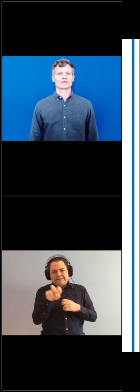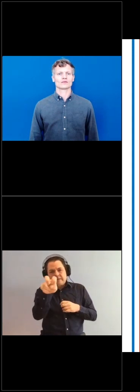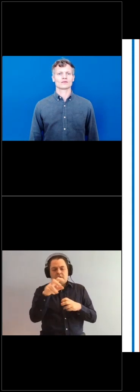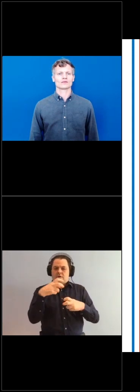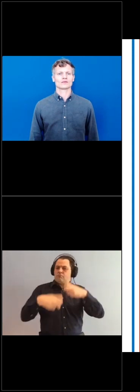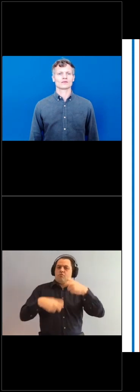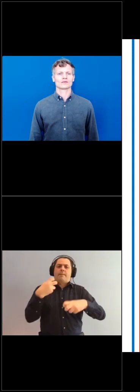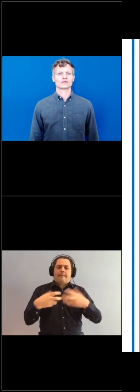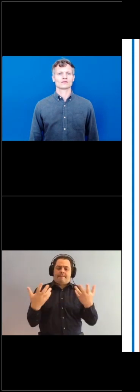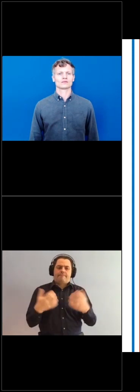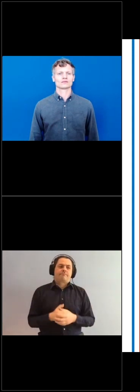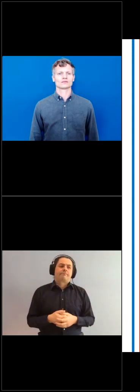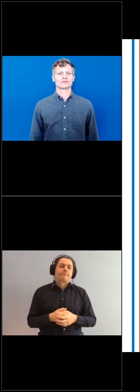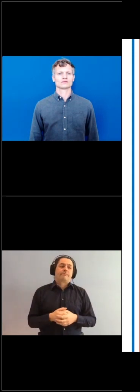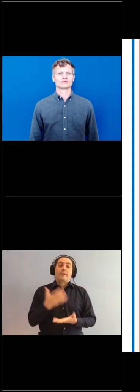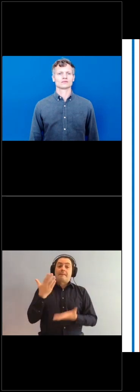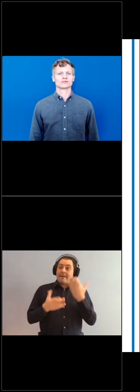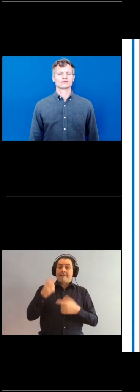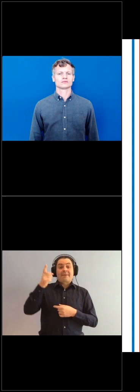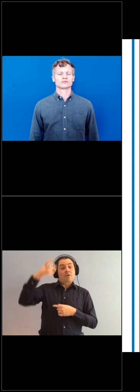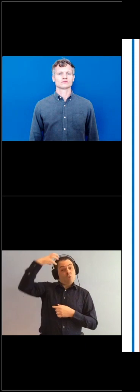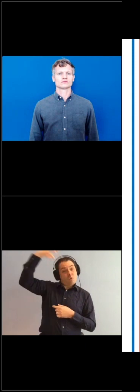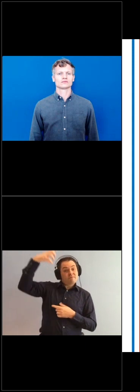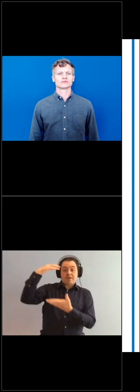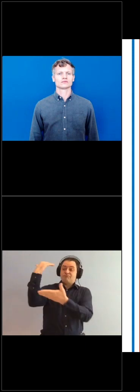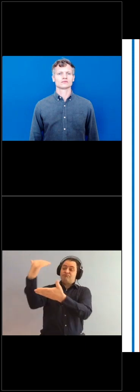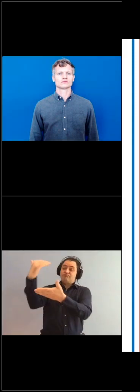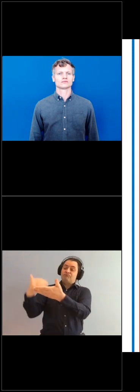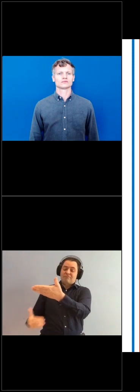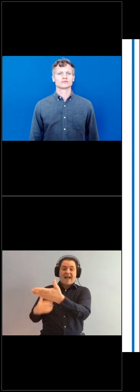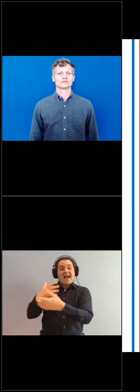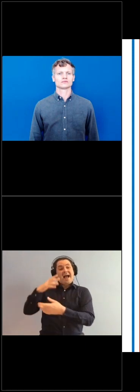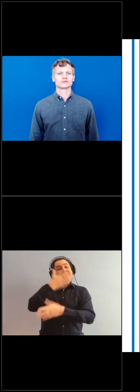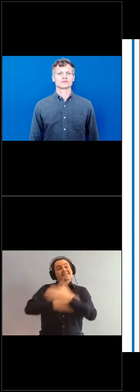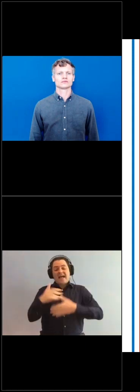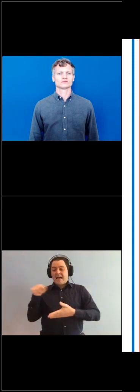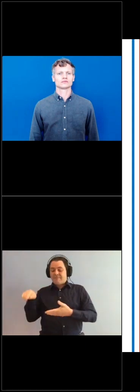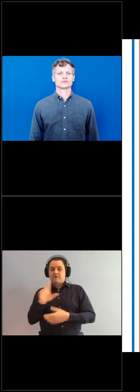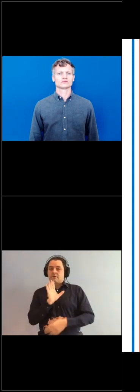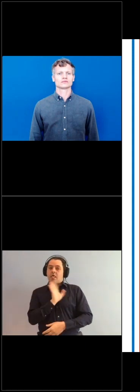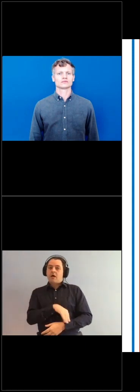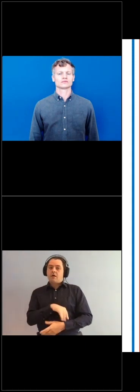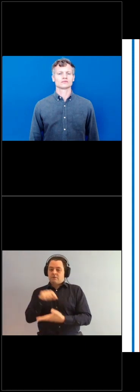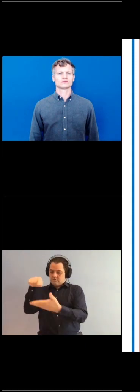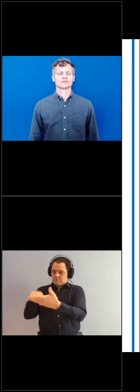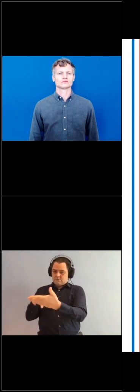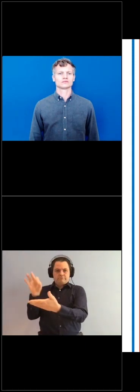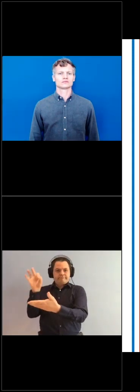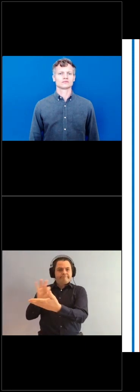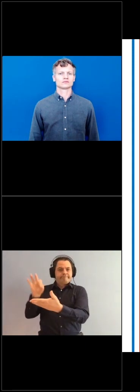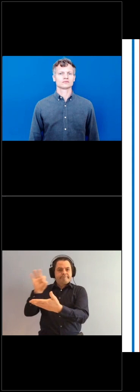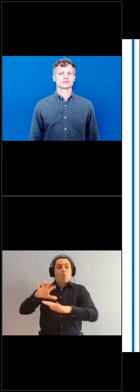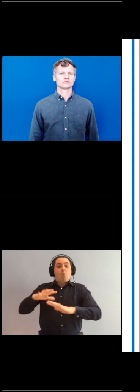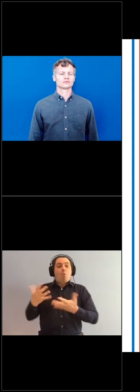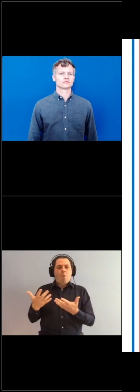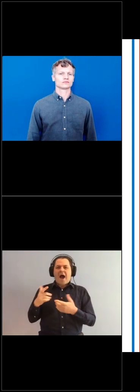not be sufficiently inclusive and support persons with disabilities to prepare for quarantine or hospitalization,